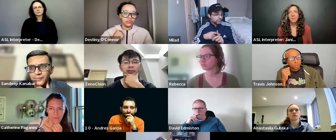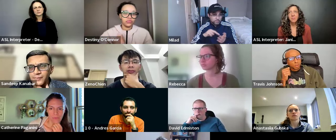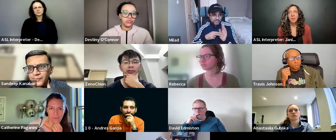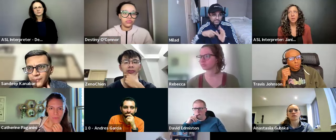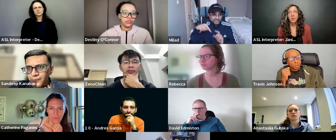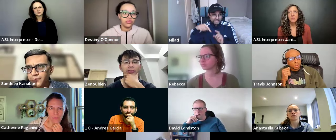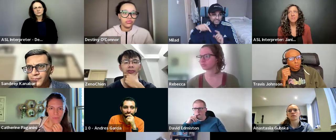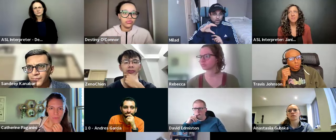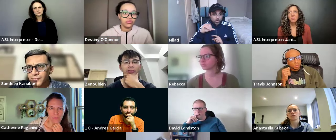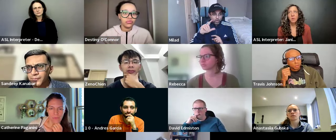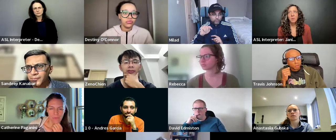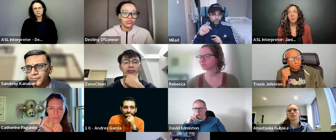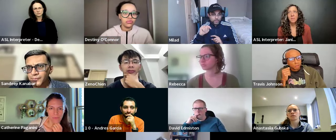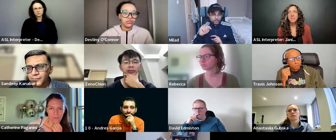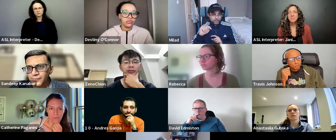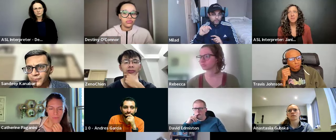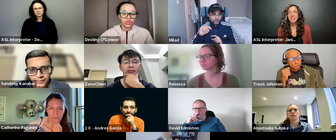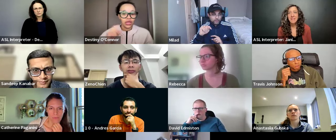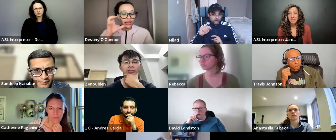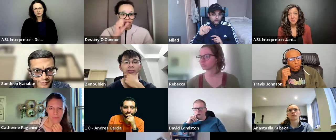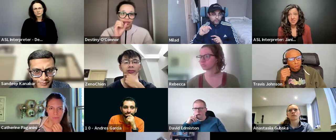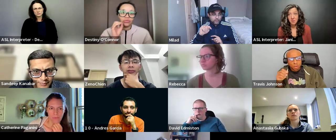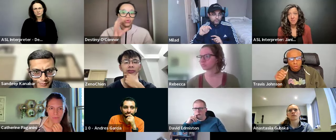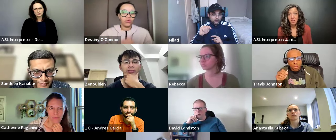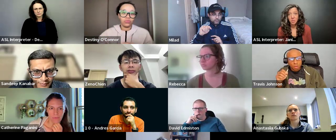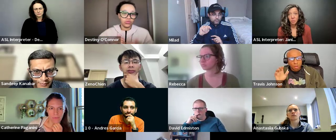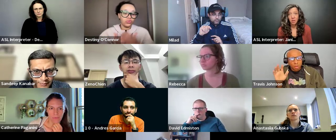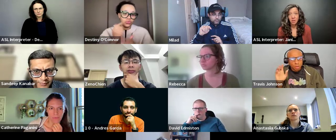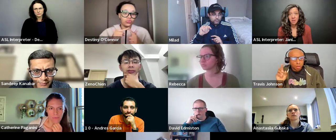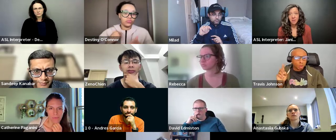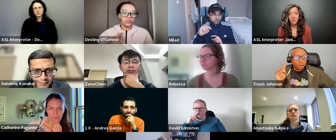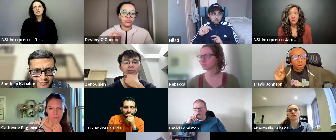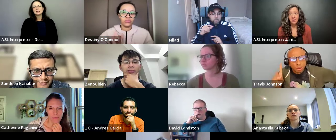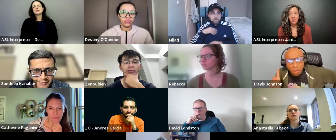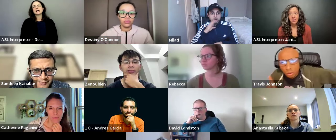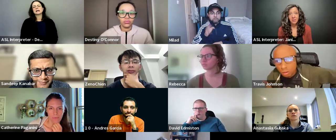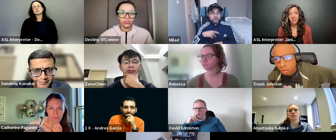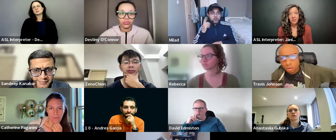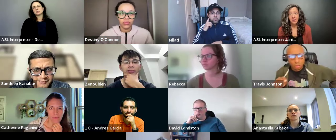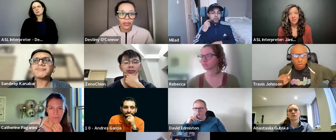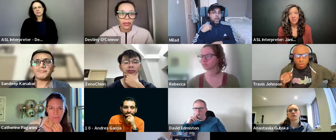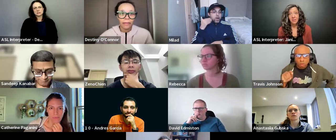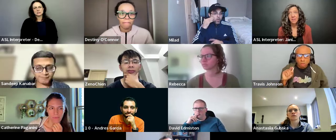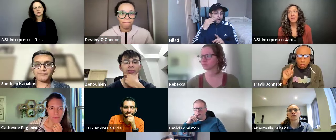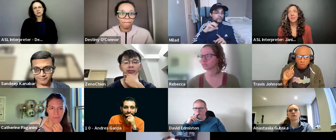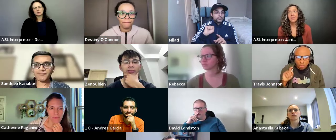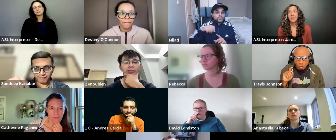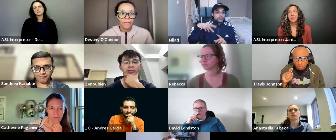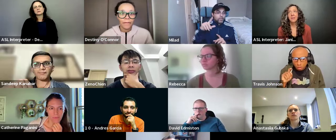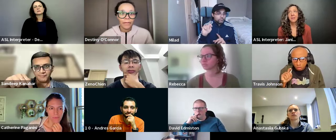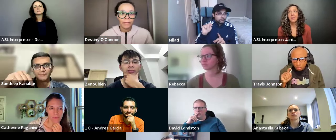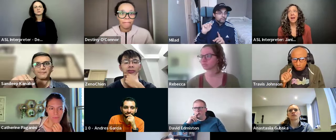I've never really heard of Deaf Employment Awareness Month. Is that this month of October? Yeah, it's new to me too, Destiny's